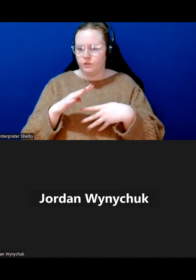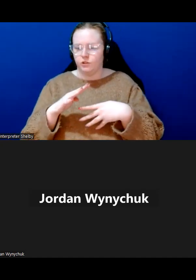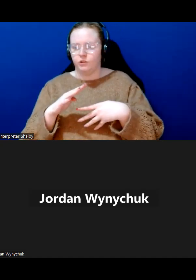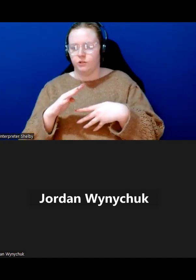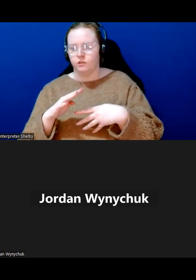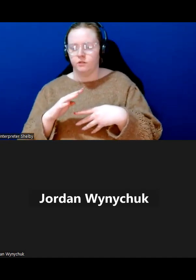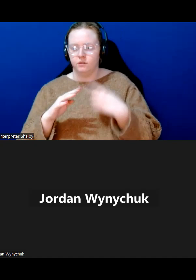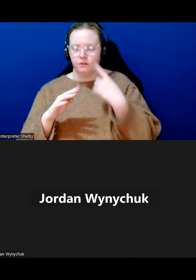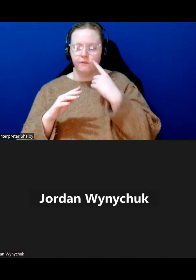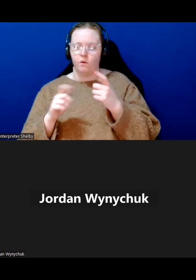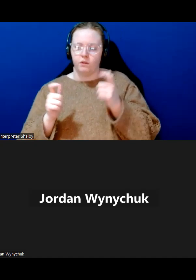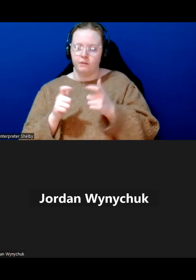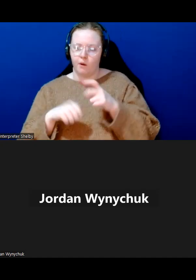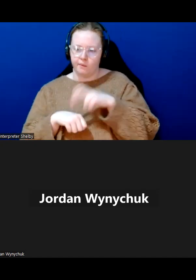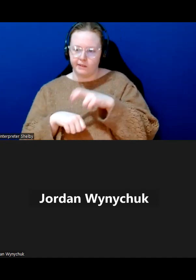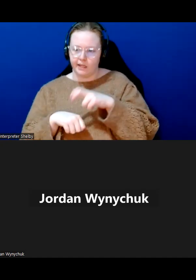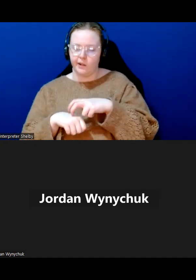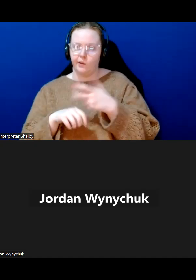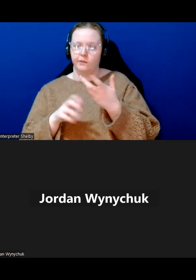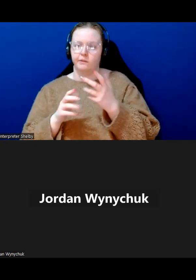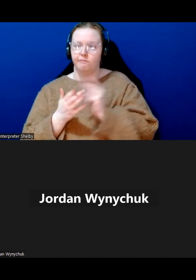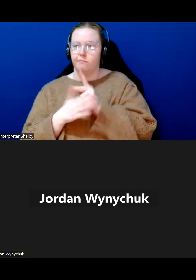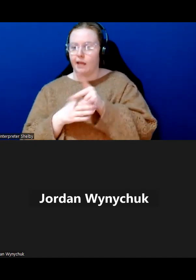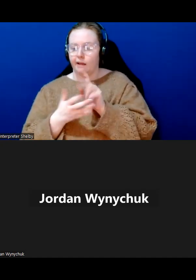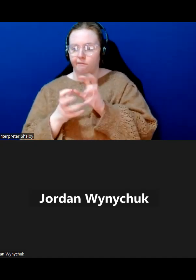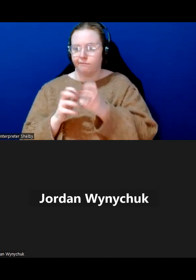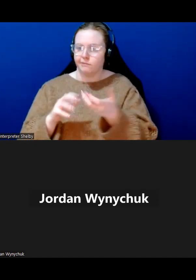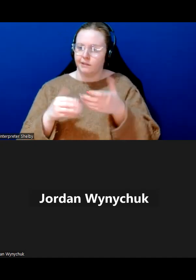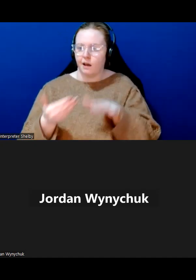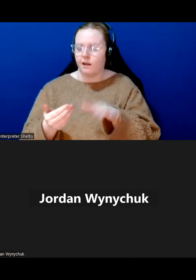tiny potatoes and dying plants.